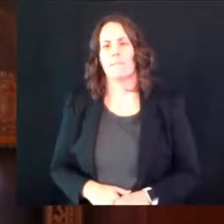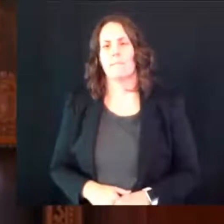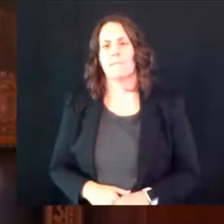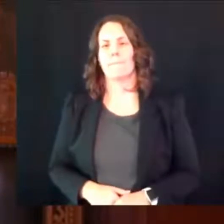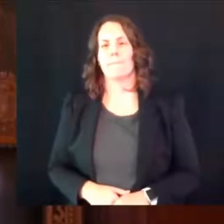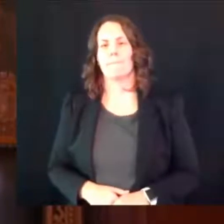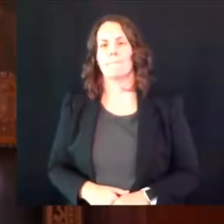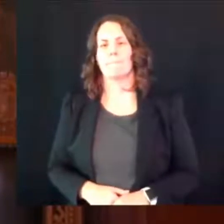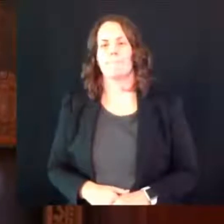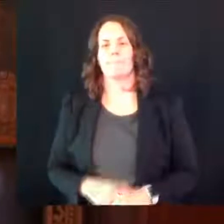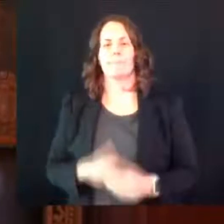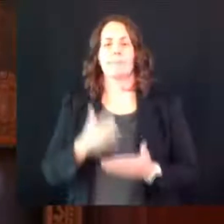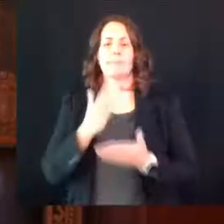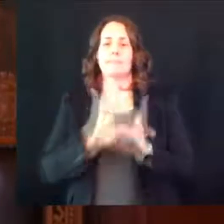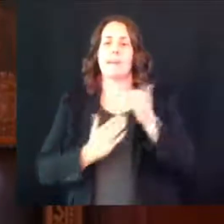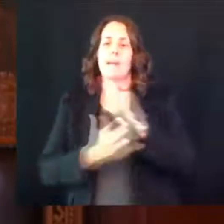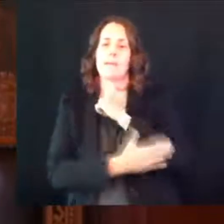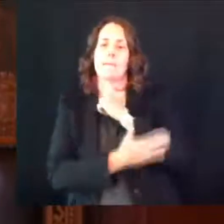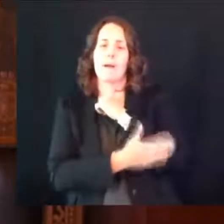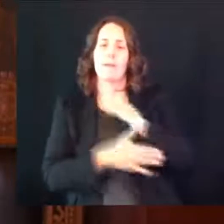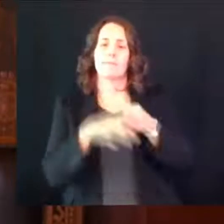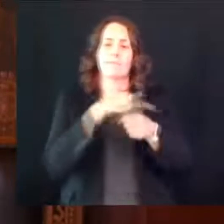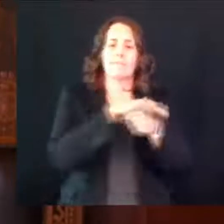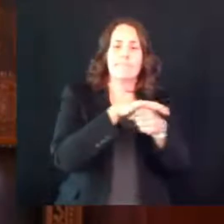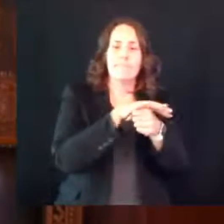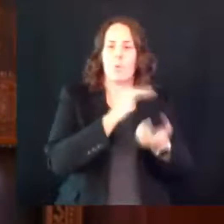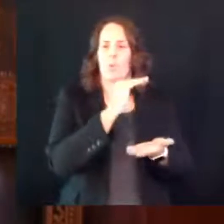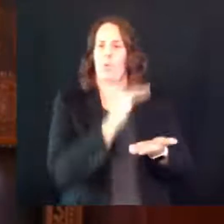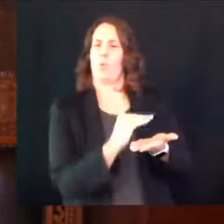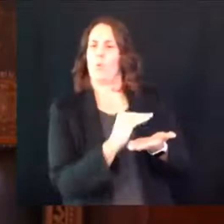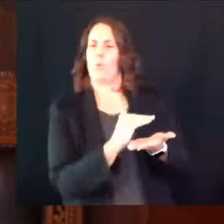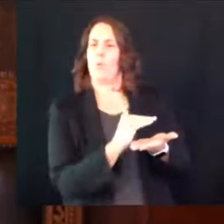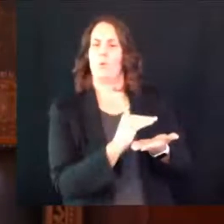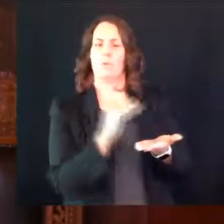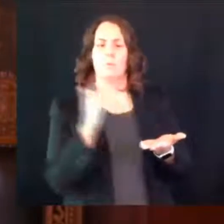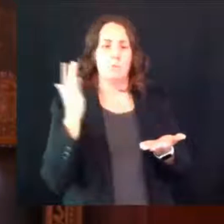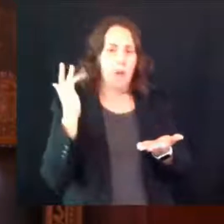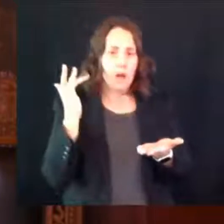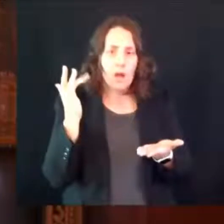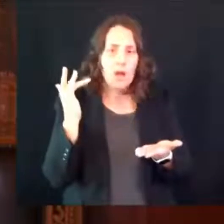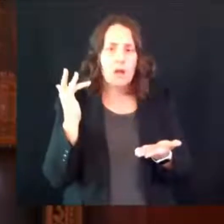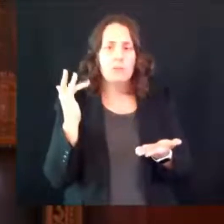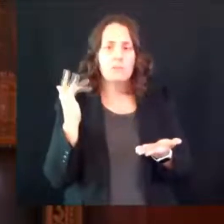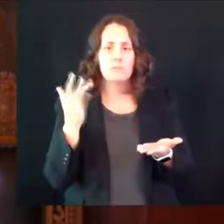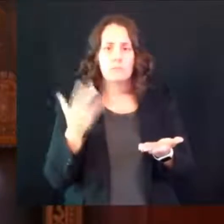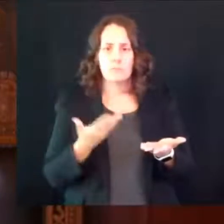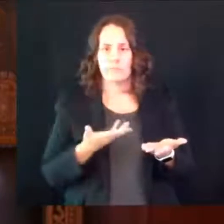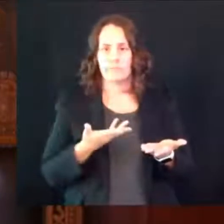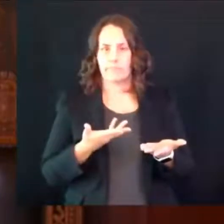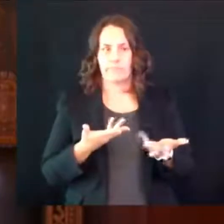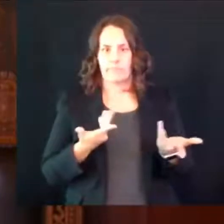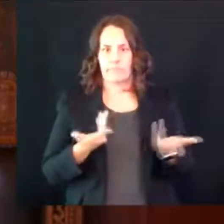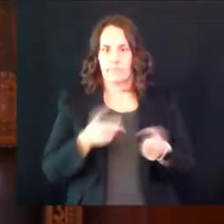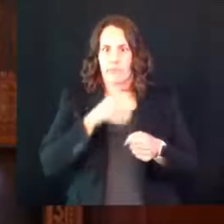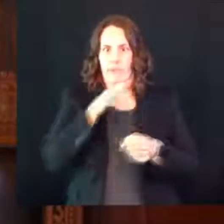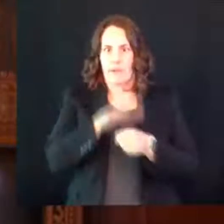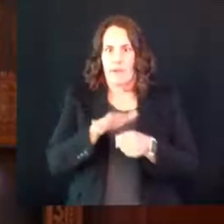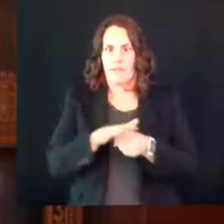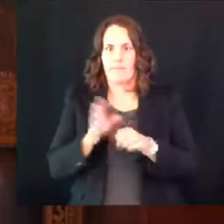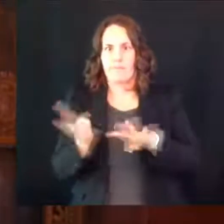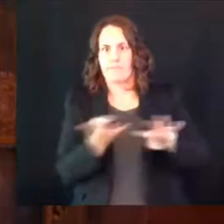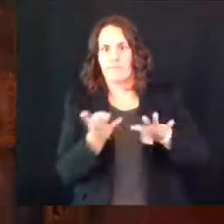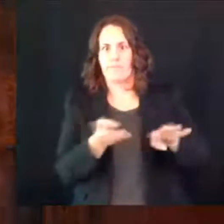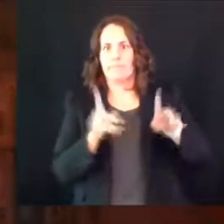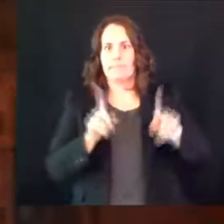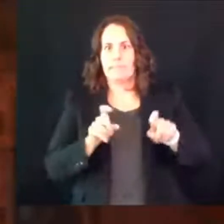we know varies by health system and by county just because of the testing resources. On Eric, the other part